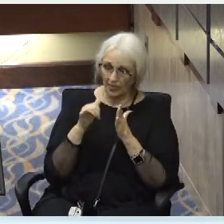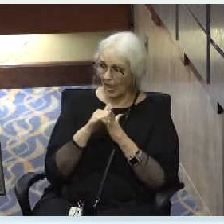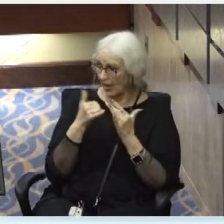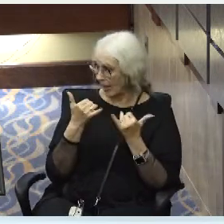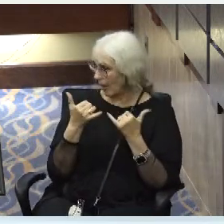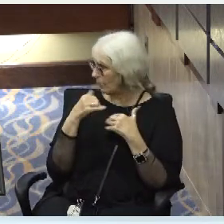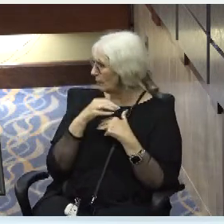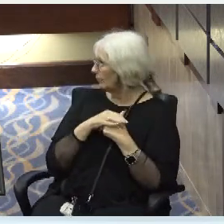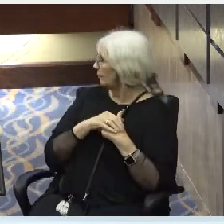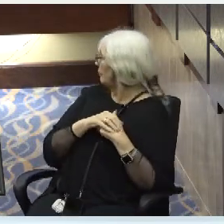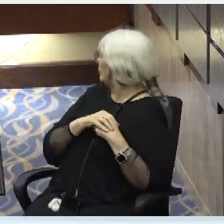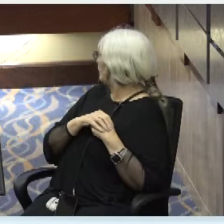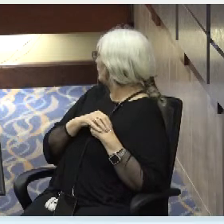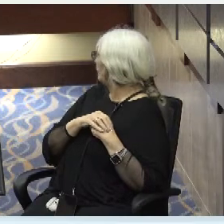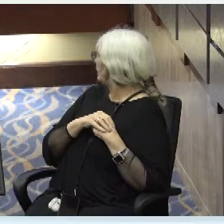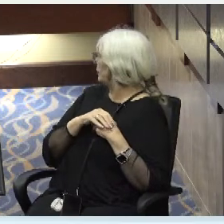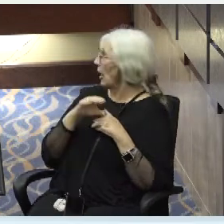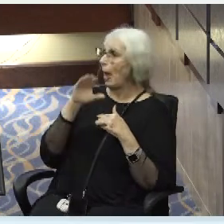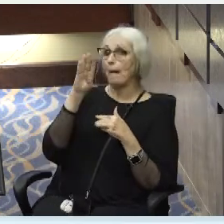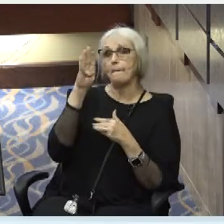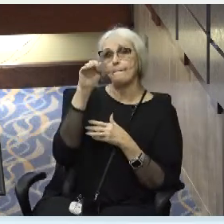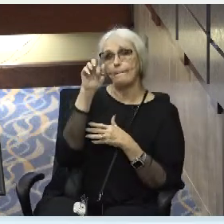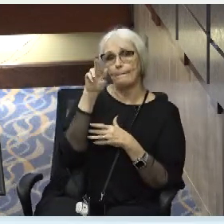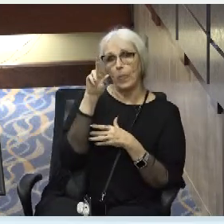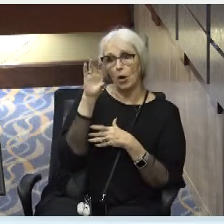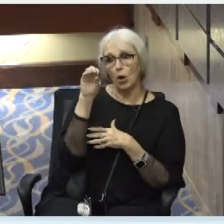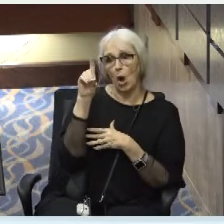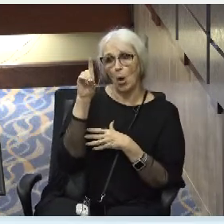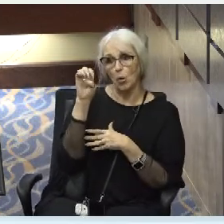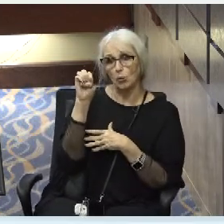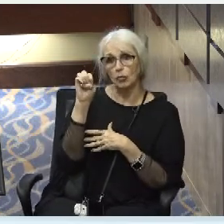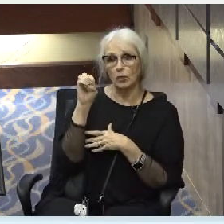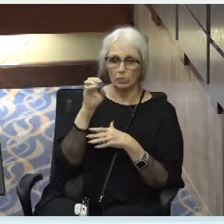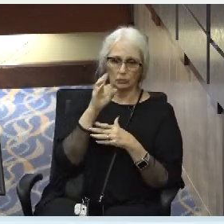So there's also that QR code that you can click on as well,